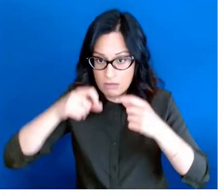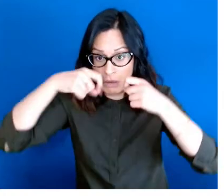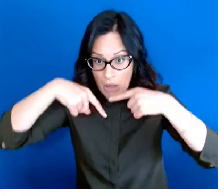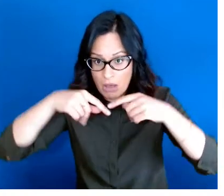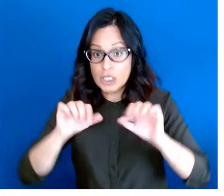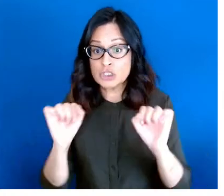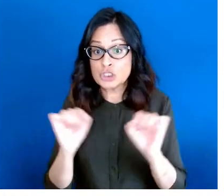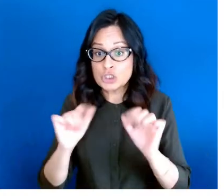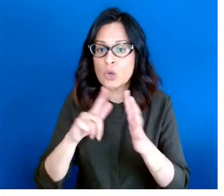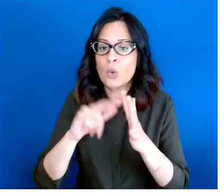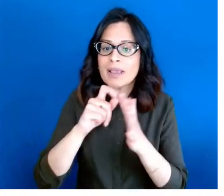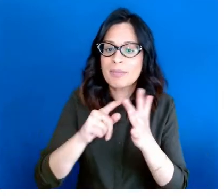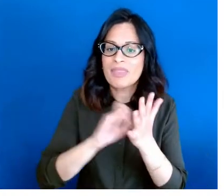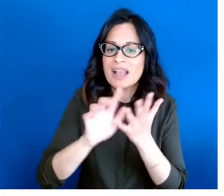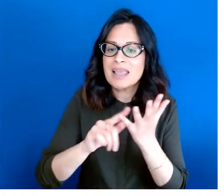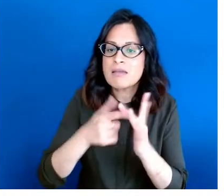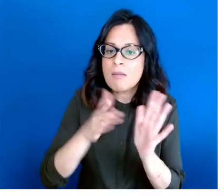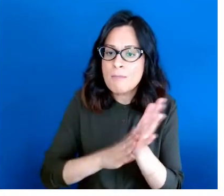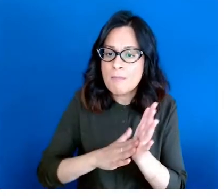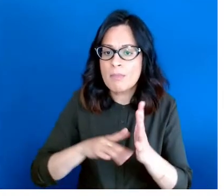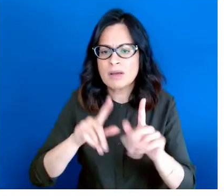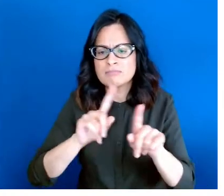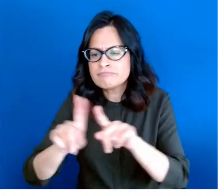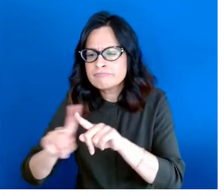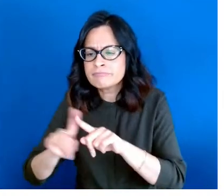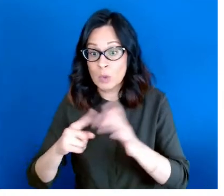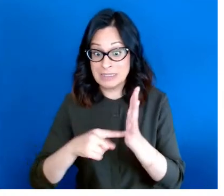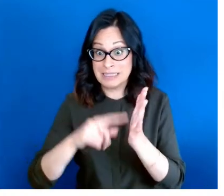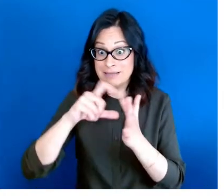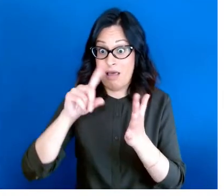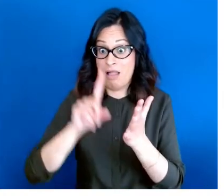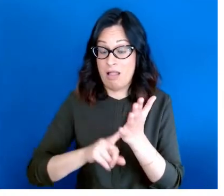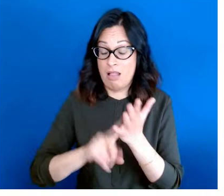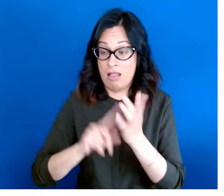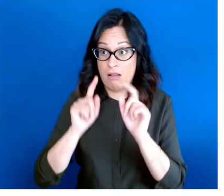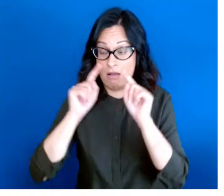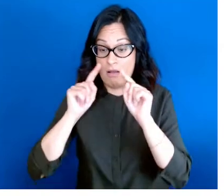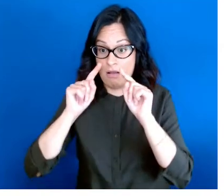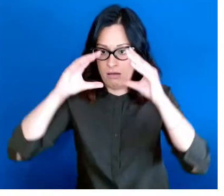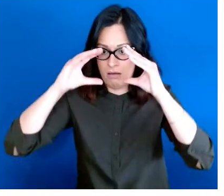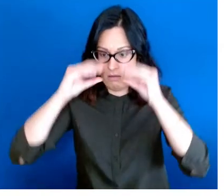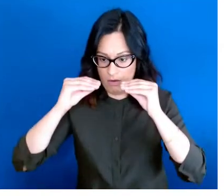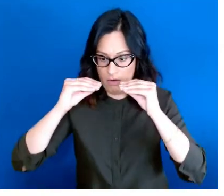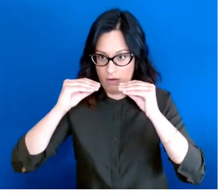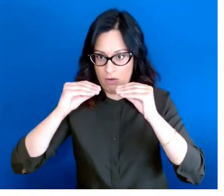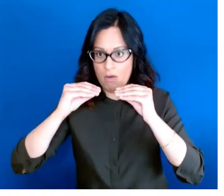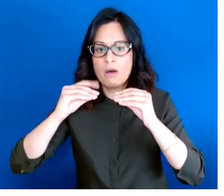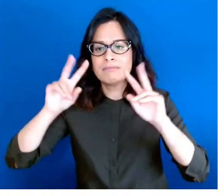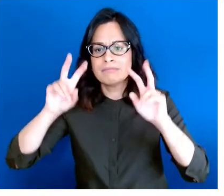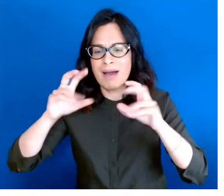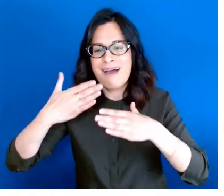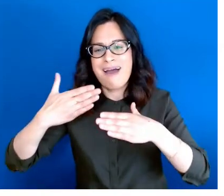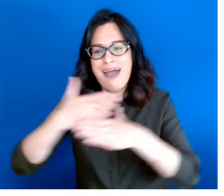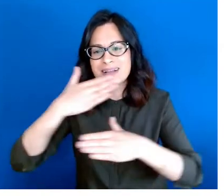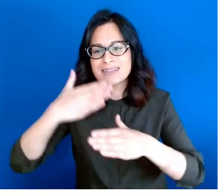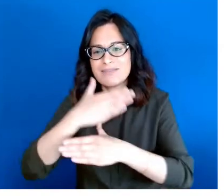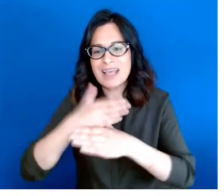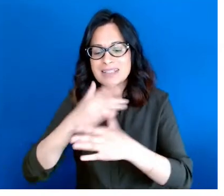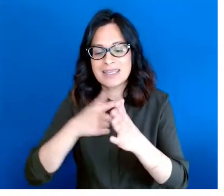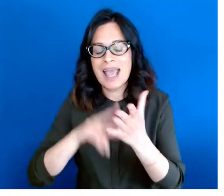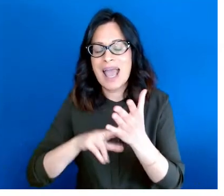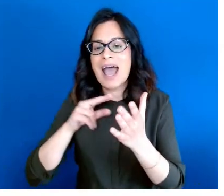the regulatory T cells come in, they will actually inform the activated antigen-presenting